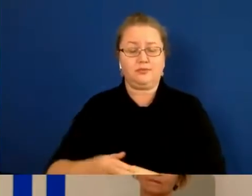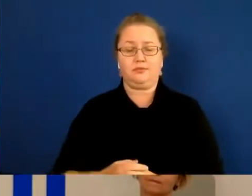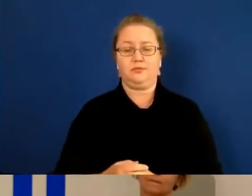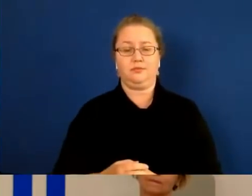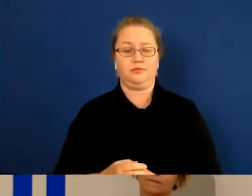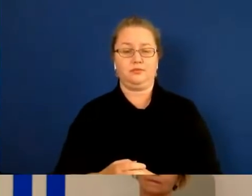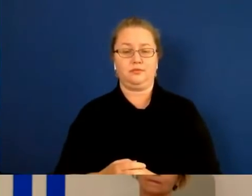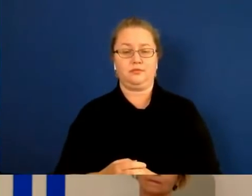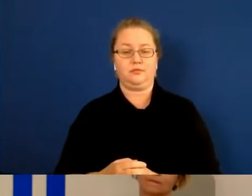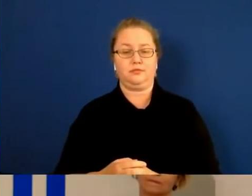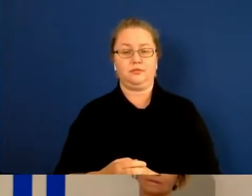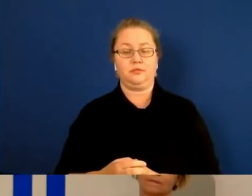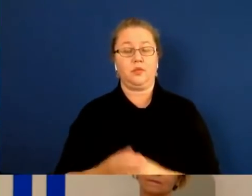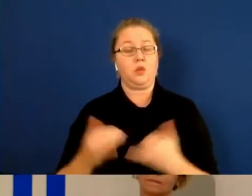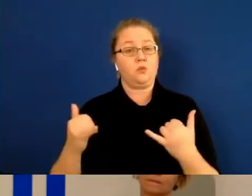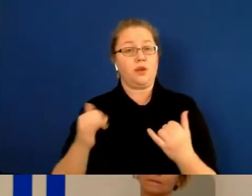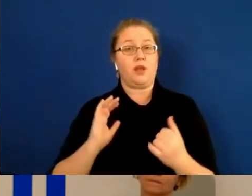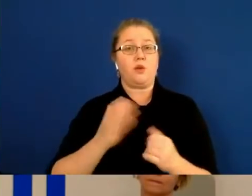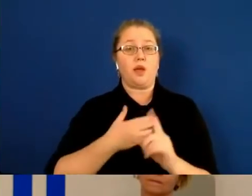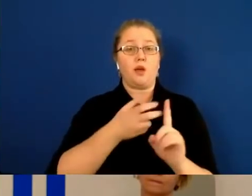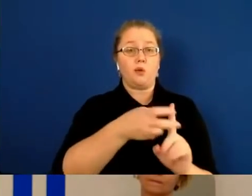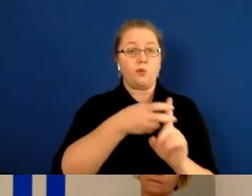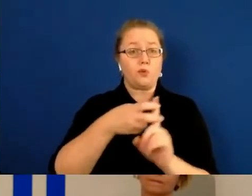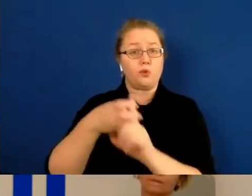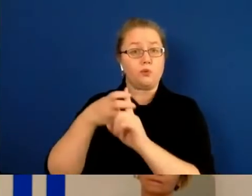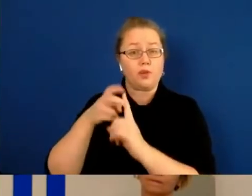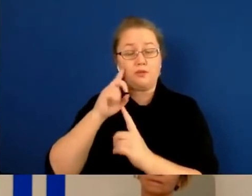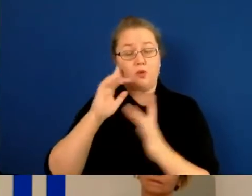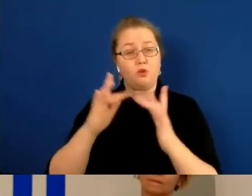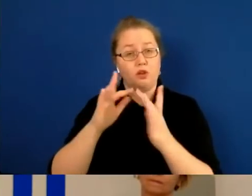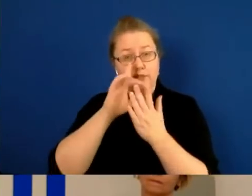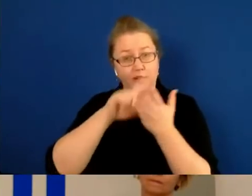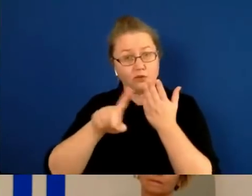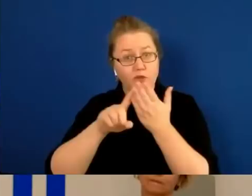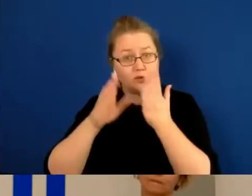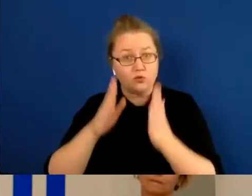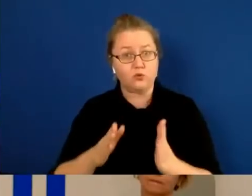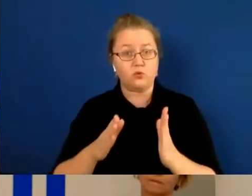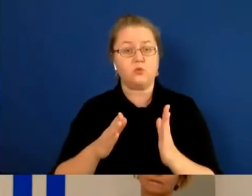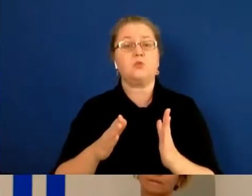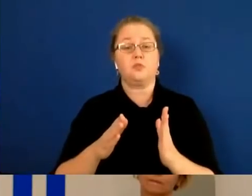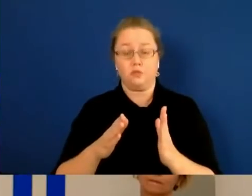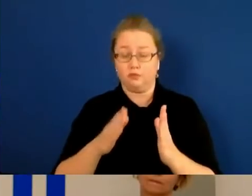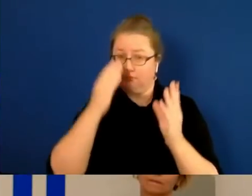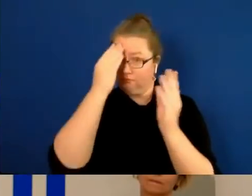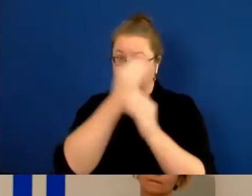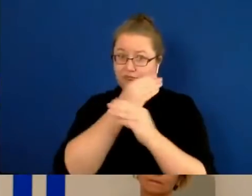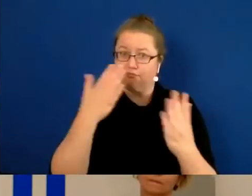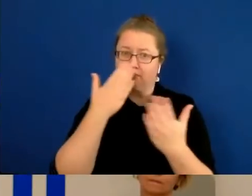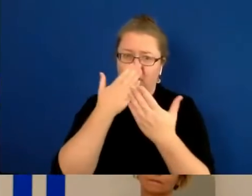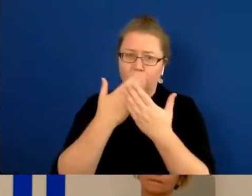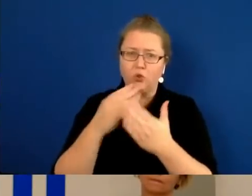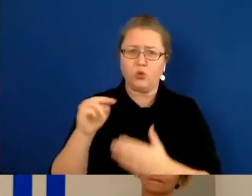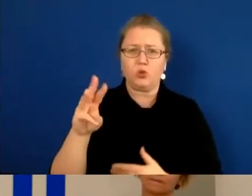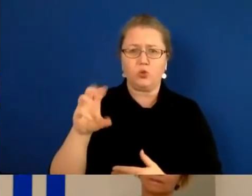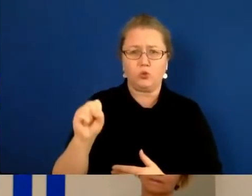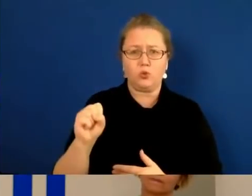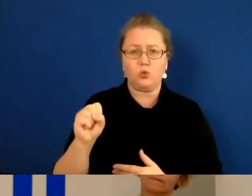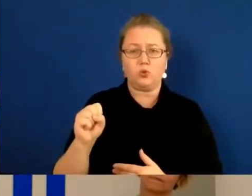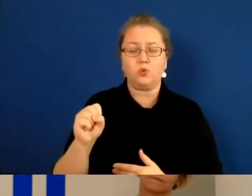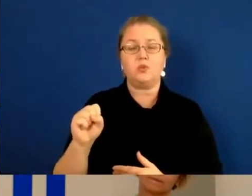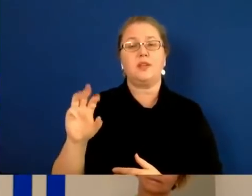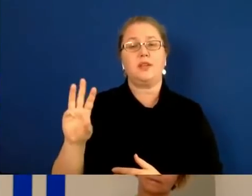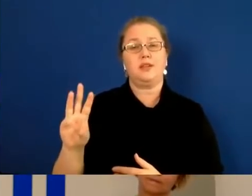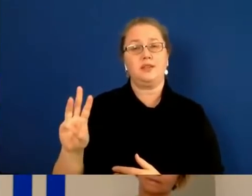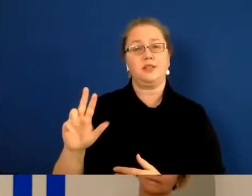anyone else in British Columbia, and to say that we understand the challenges, and we need all of you and everyone across